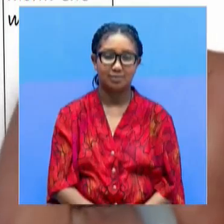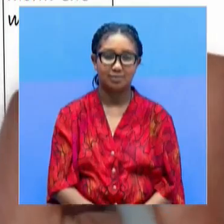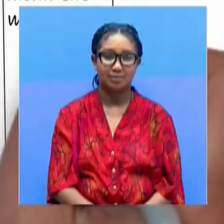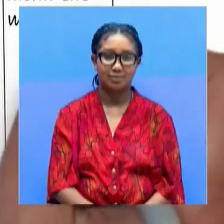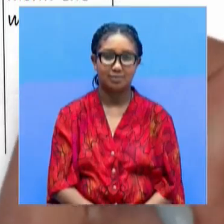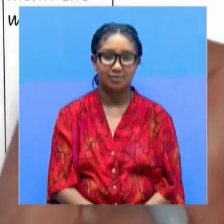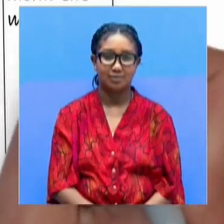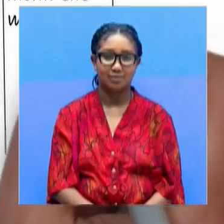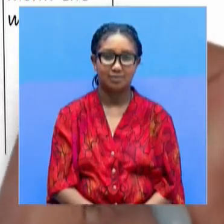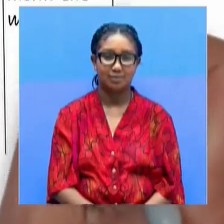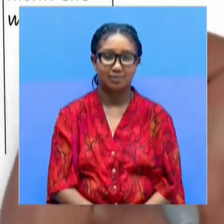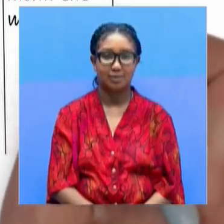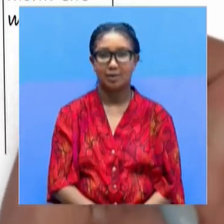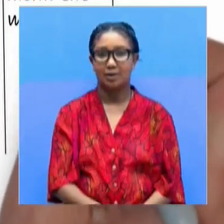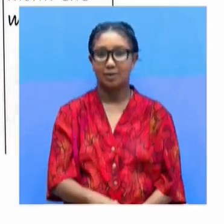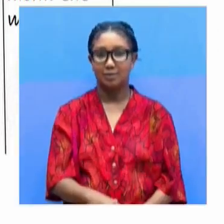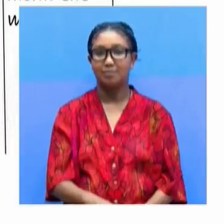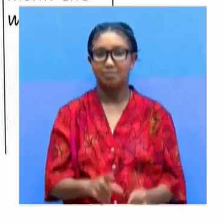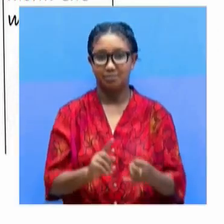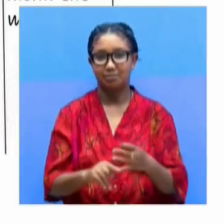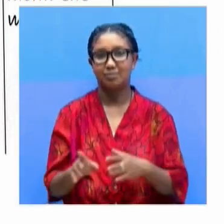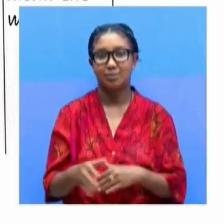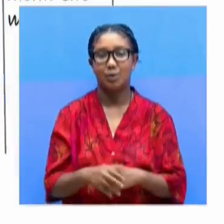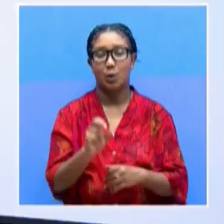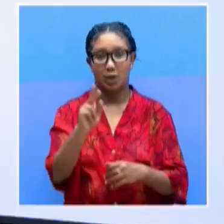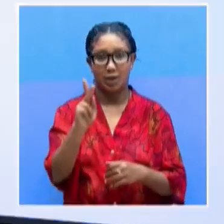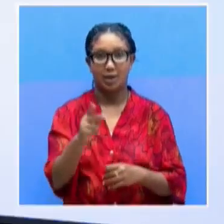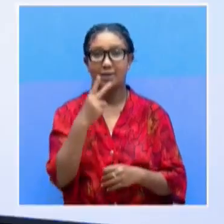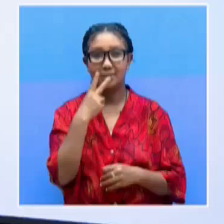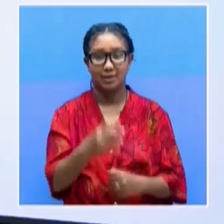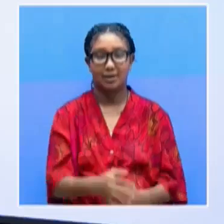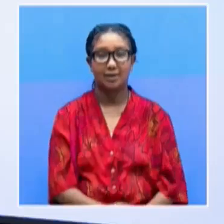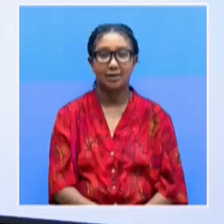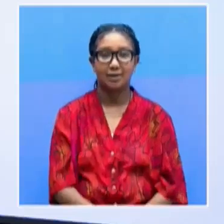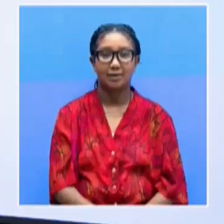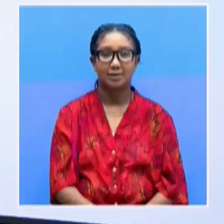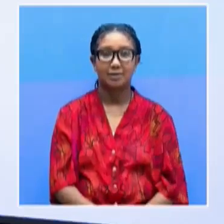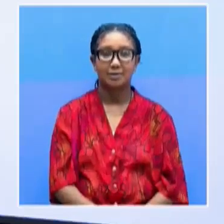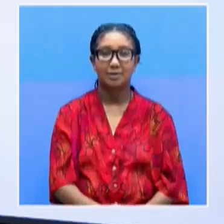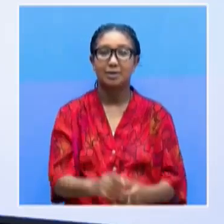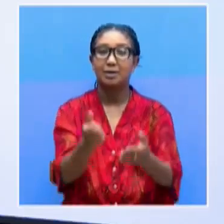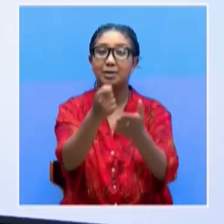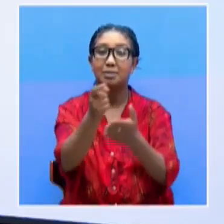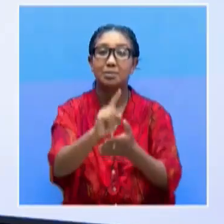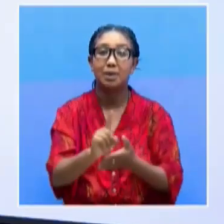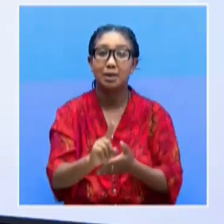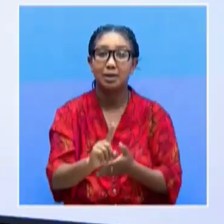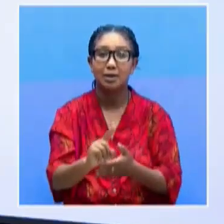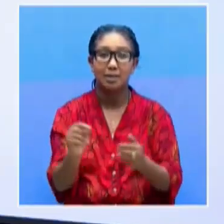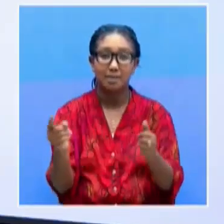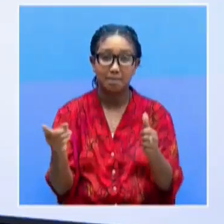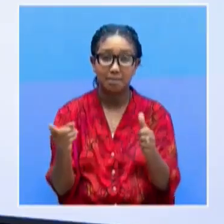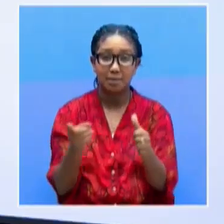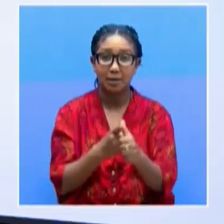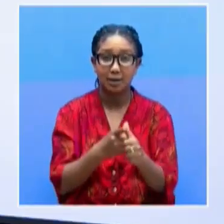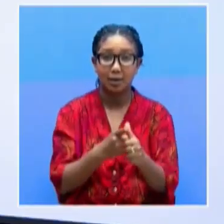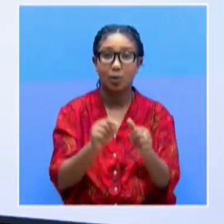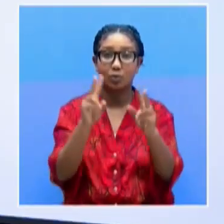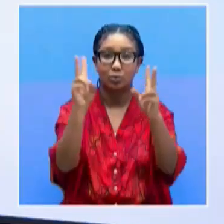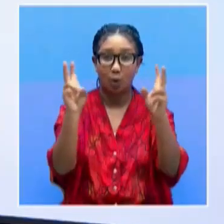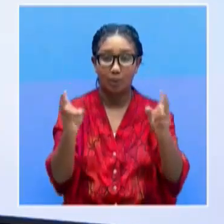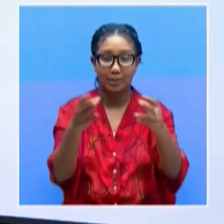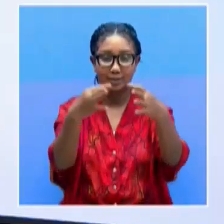proud. Let's end it here. Okay, let's see. Now what have we written? On the beginning or on our